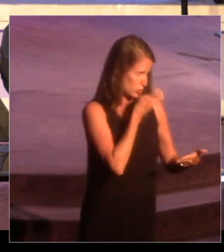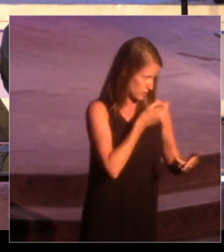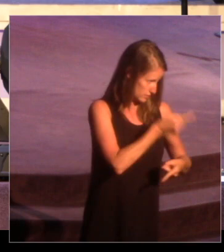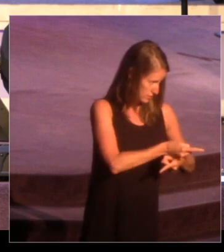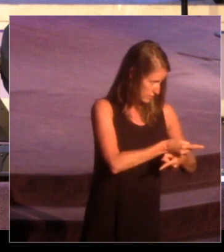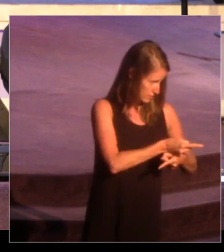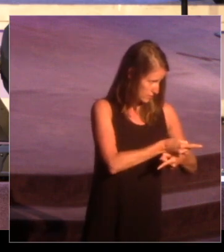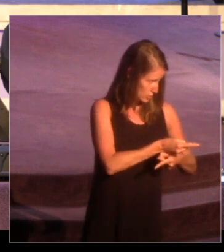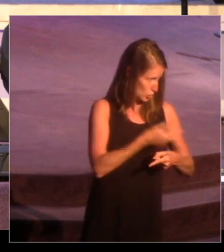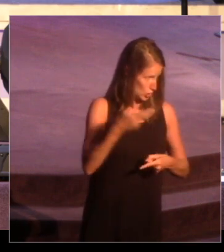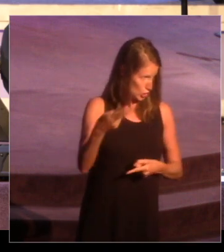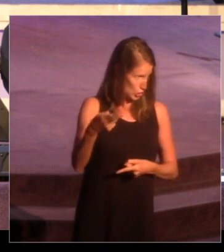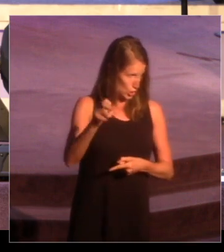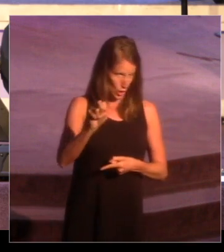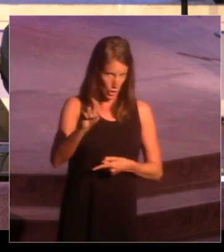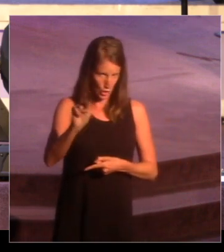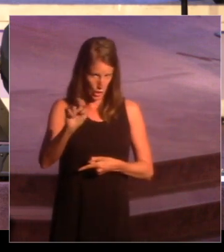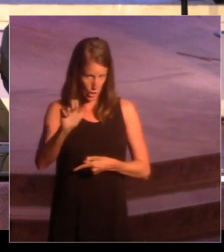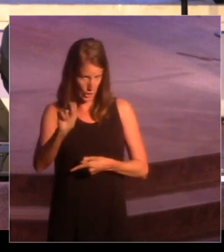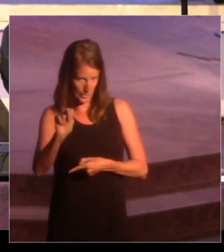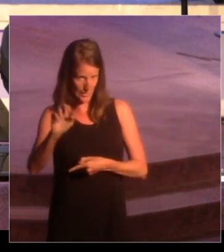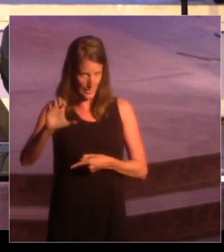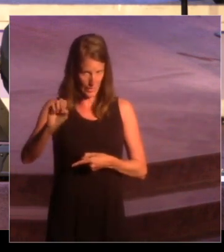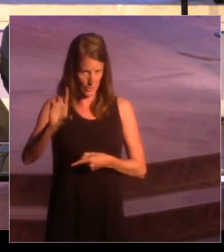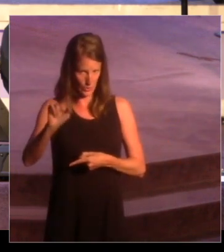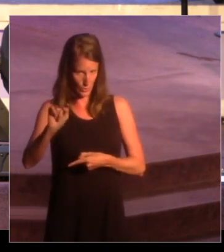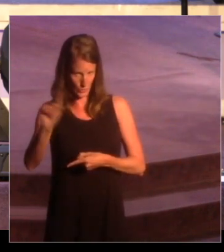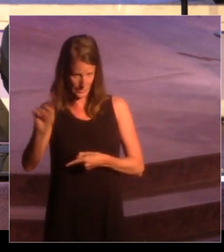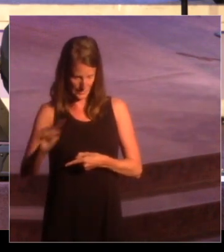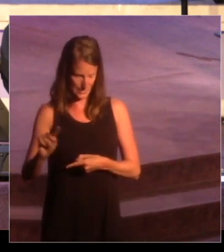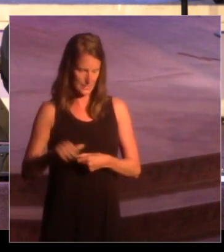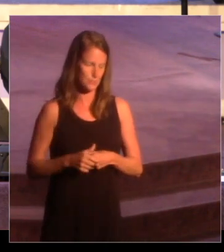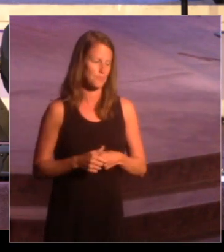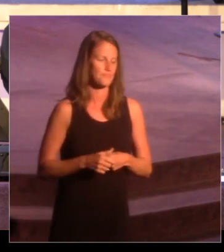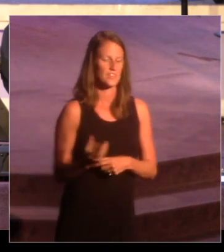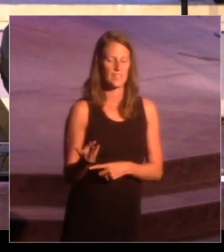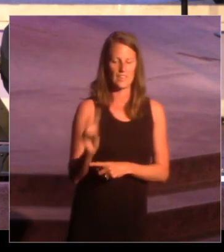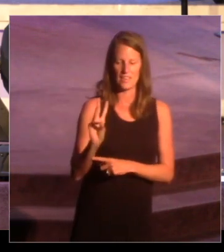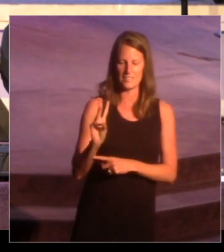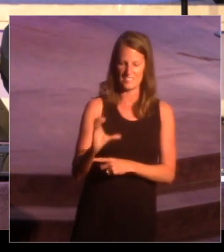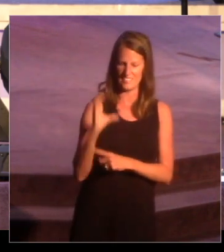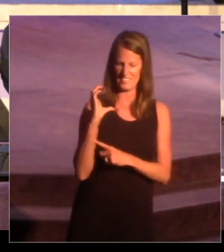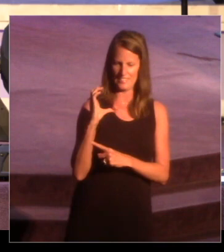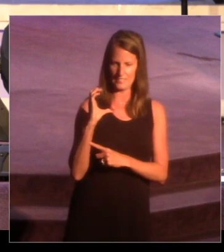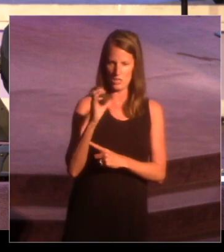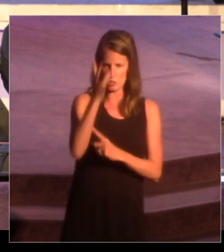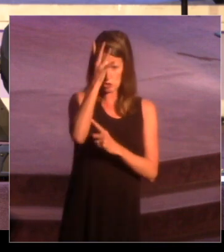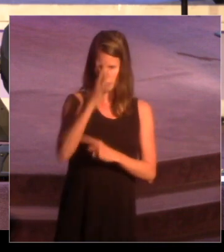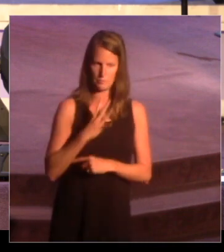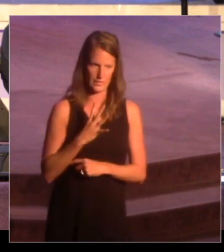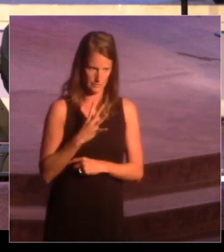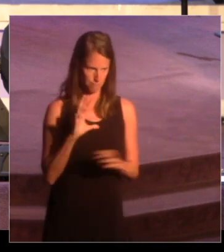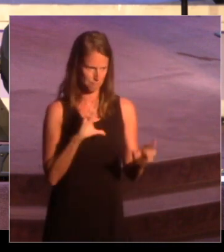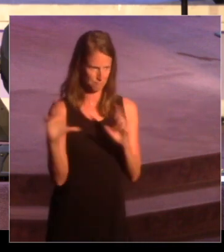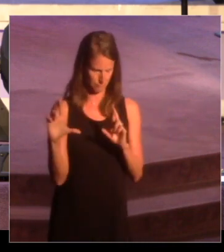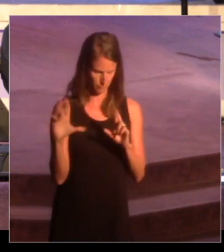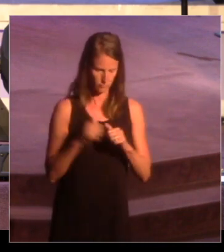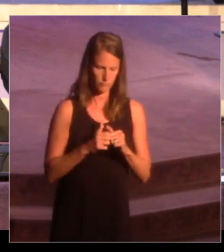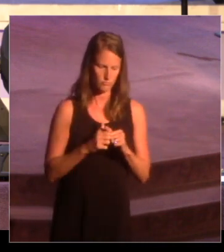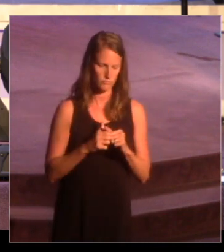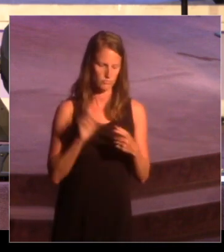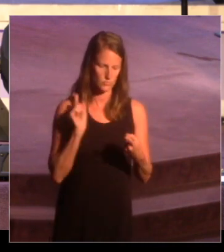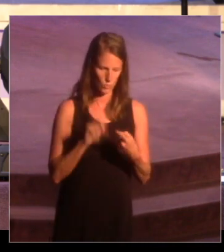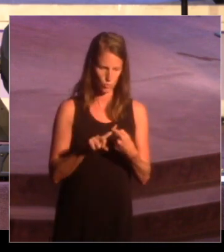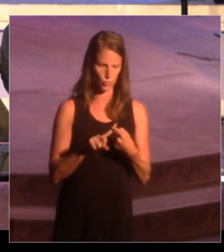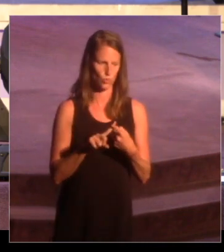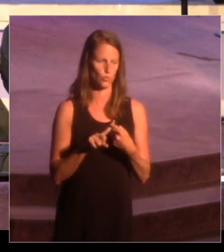say it, Hernan Cortez. He set sail for the Yucatan Peninsula with 600 men. 600 men set out